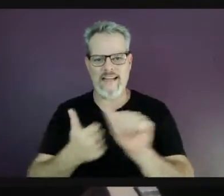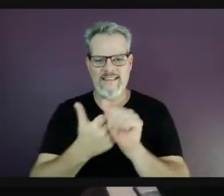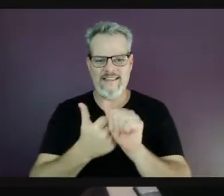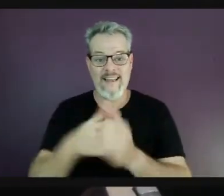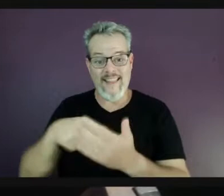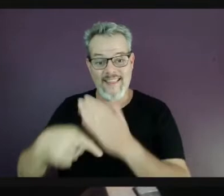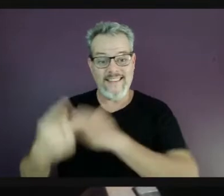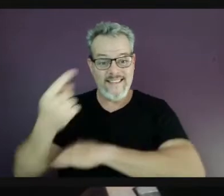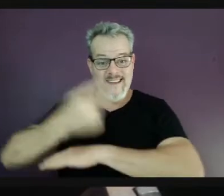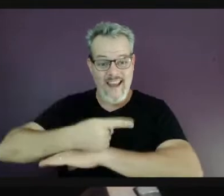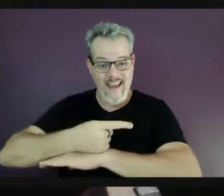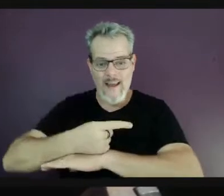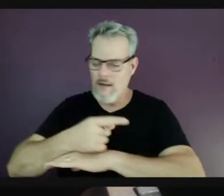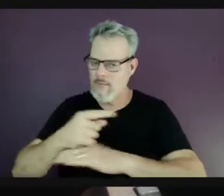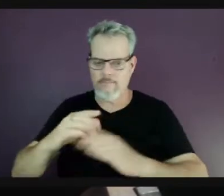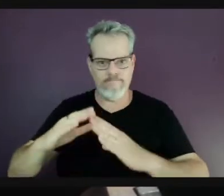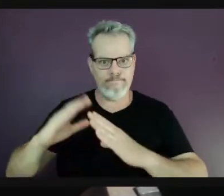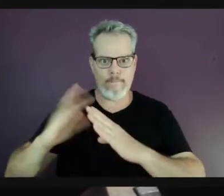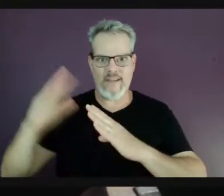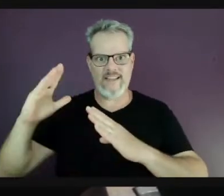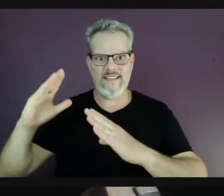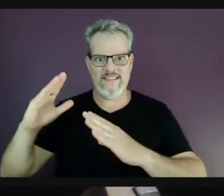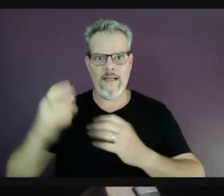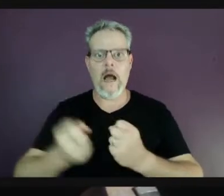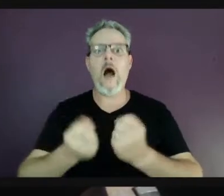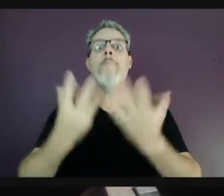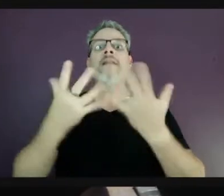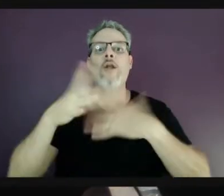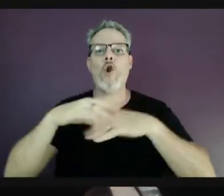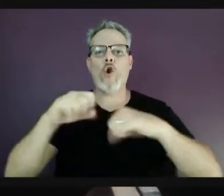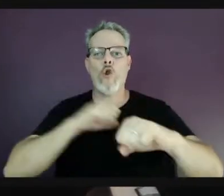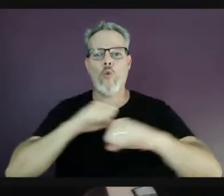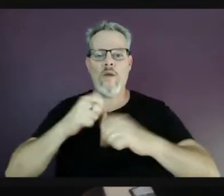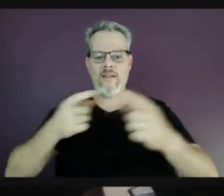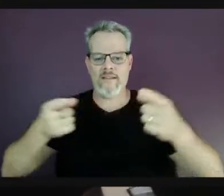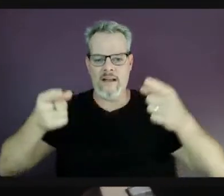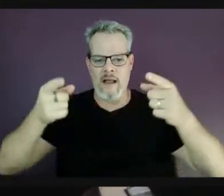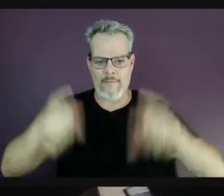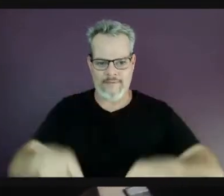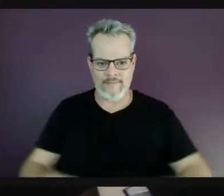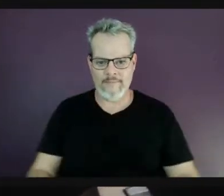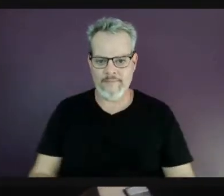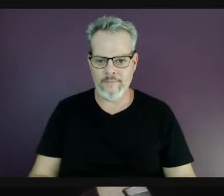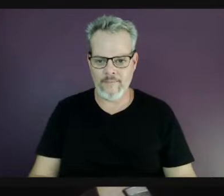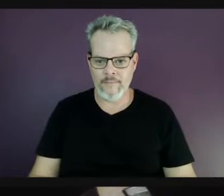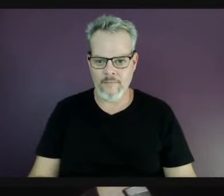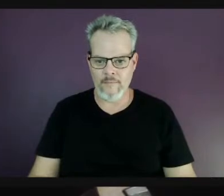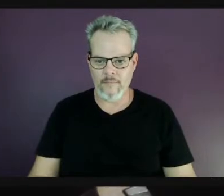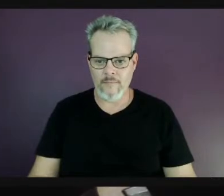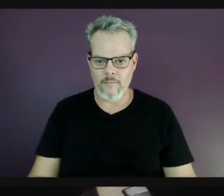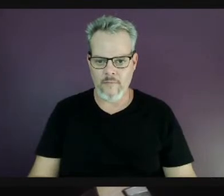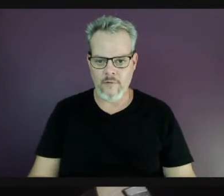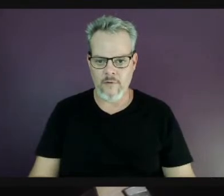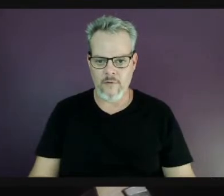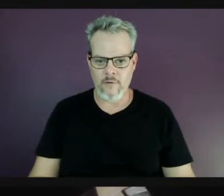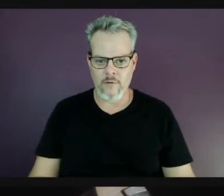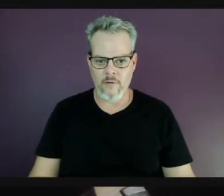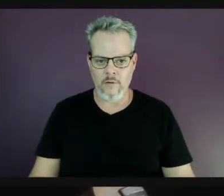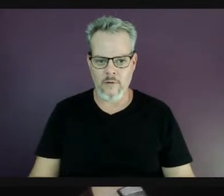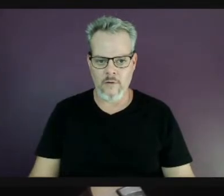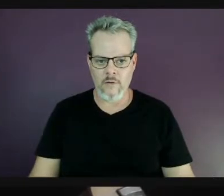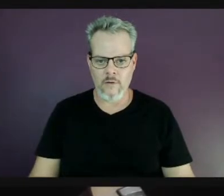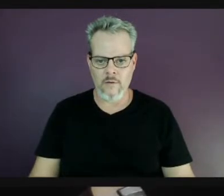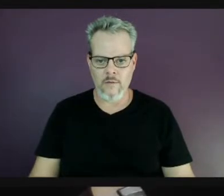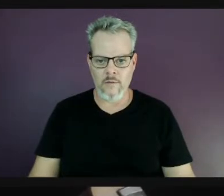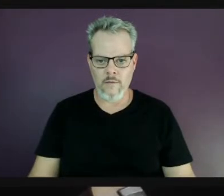peaked the earthquake counts. So they note a lot of things in here. Not erupting. They do note